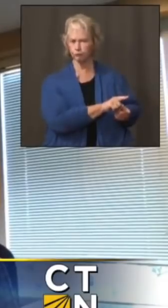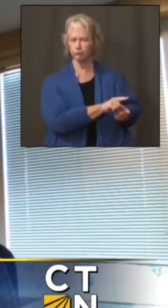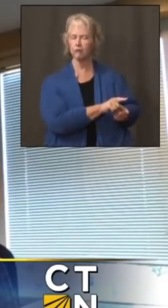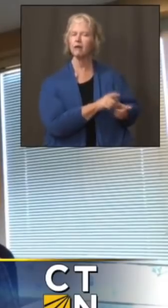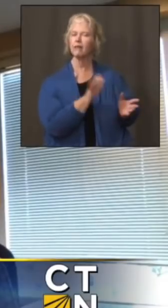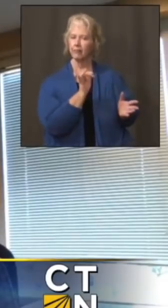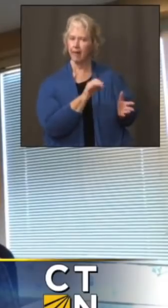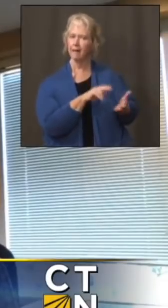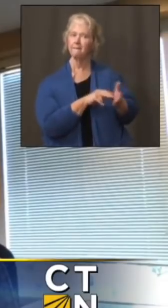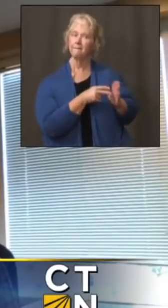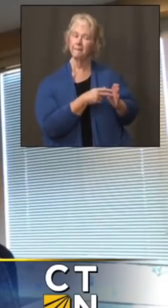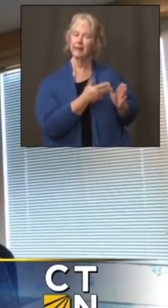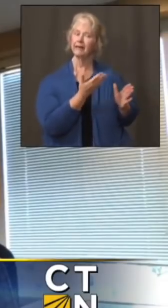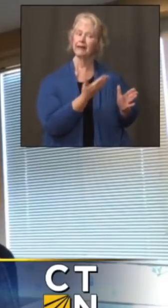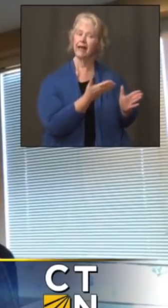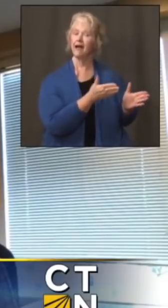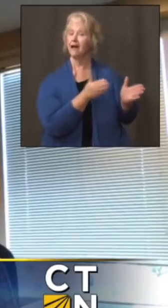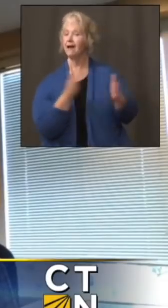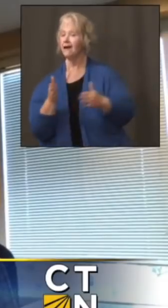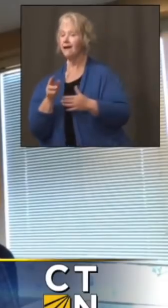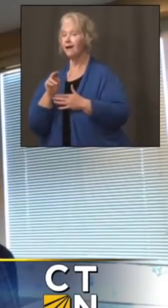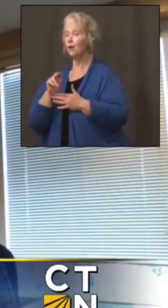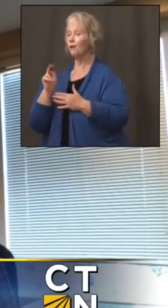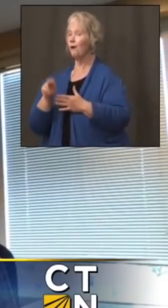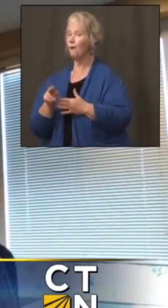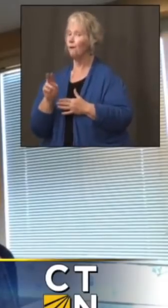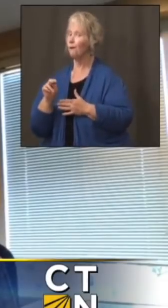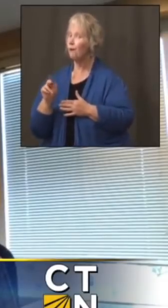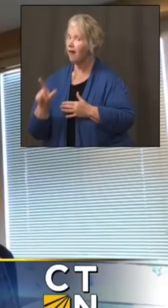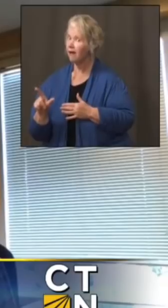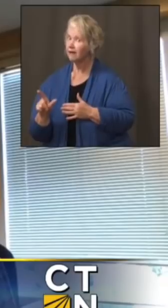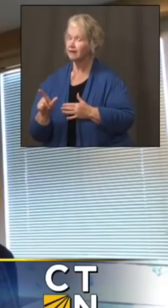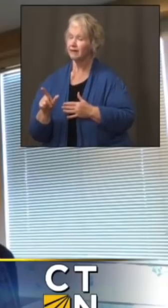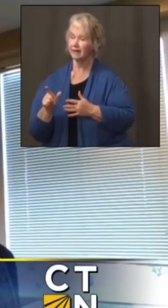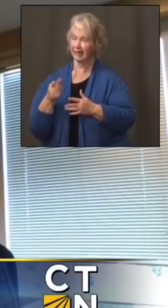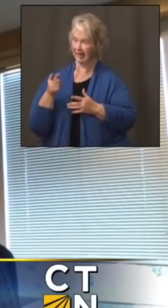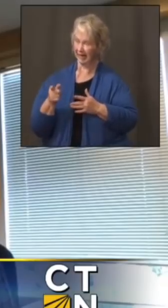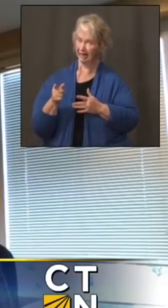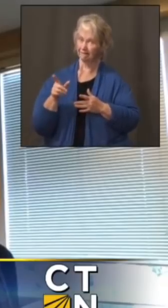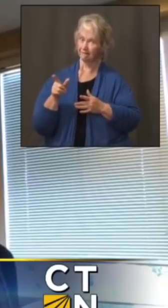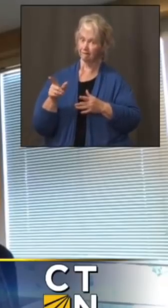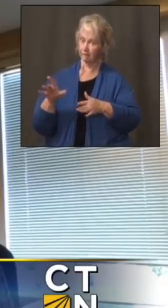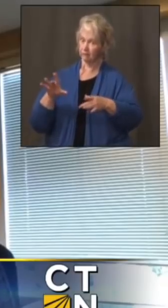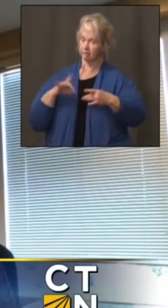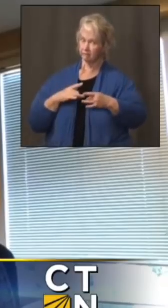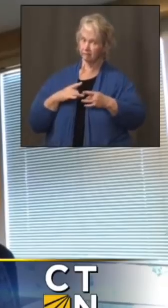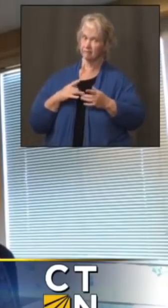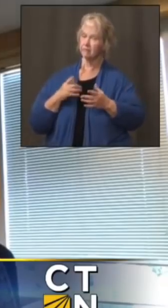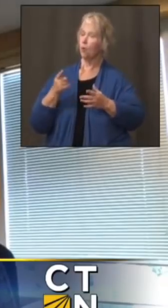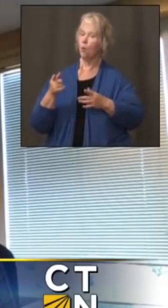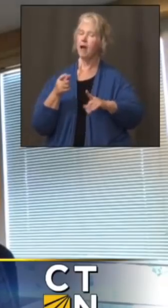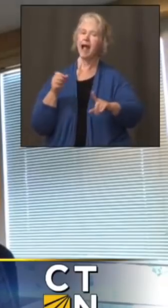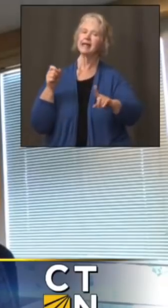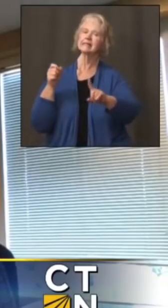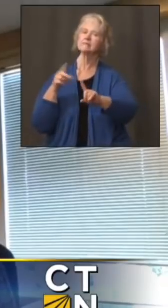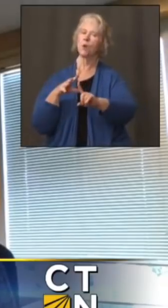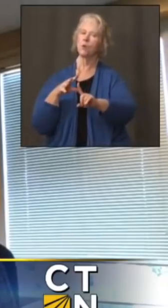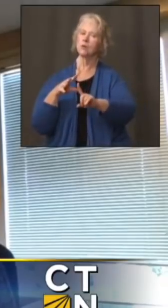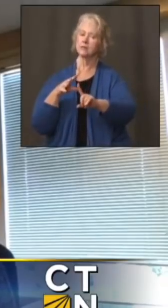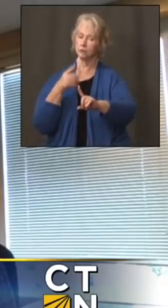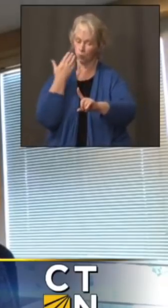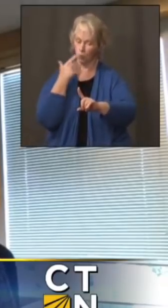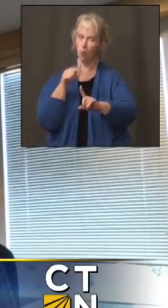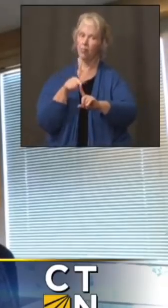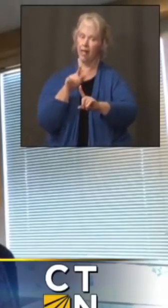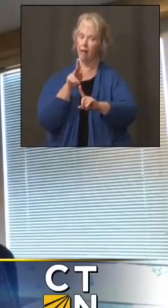means for Norwich and New London is, if you have been exposed to a person who's known to be